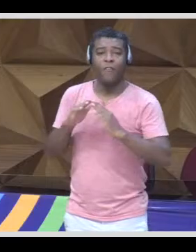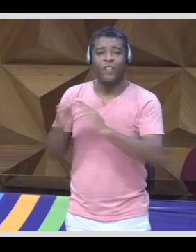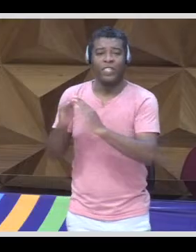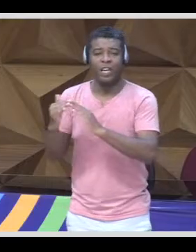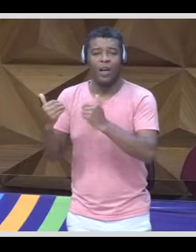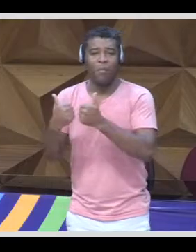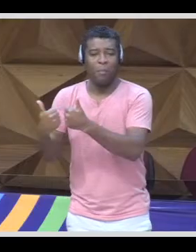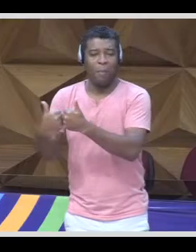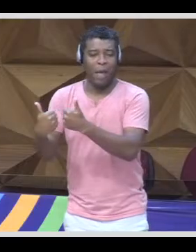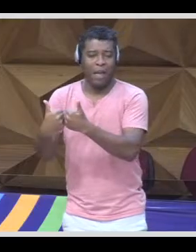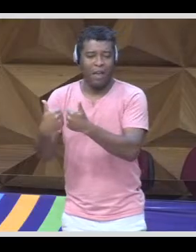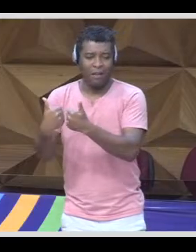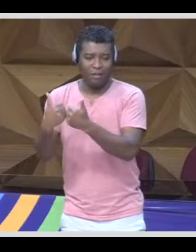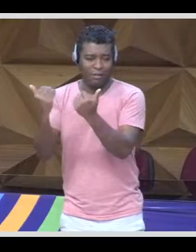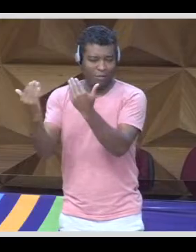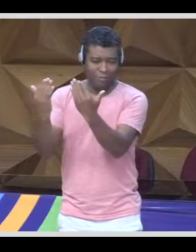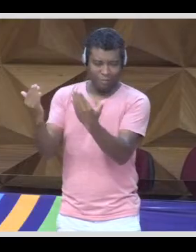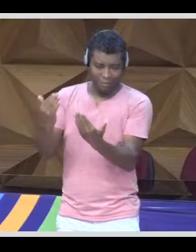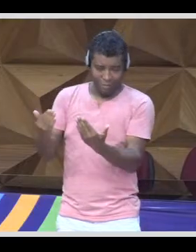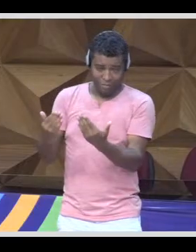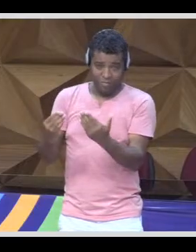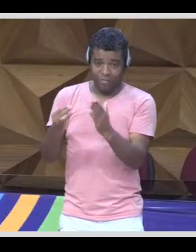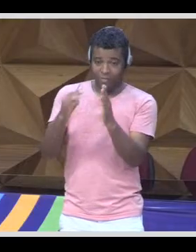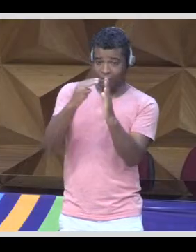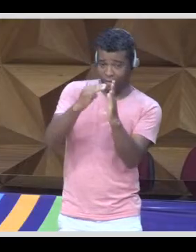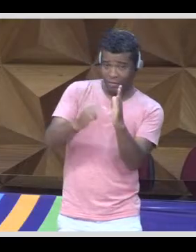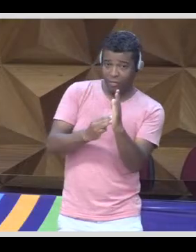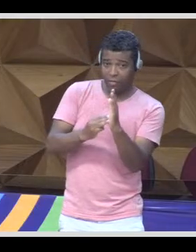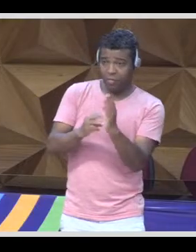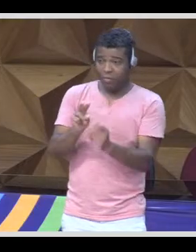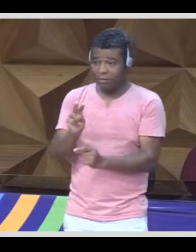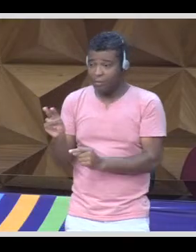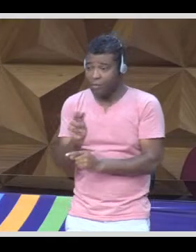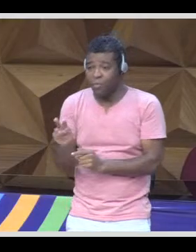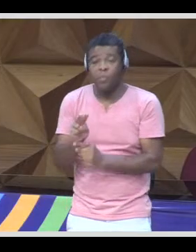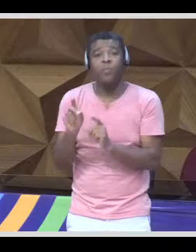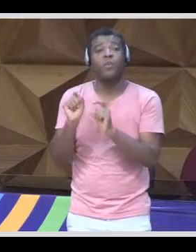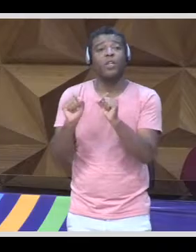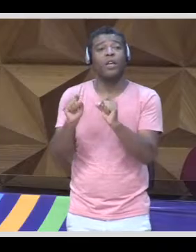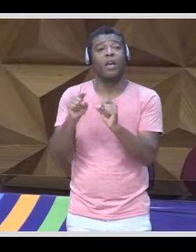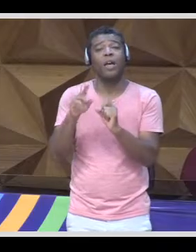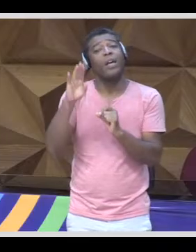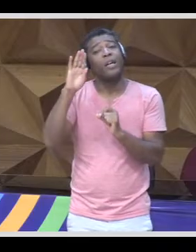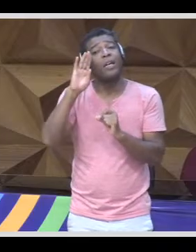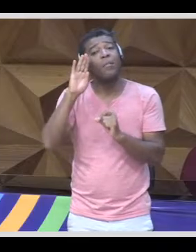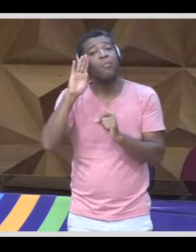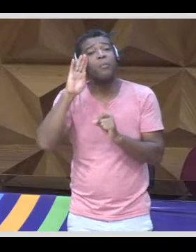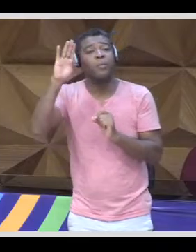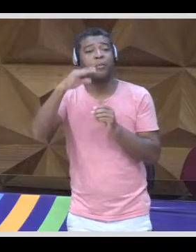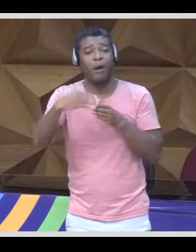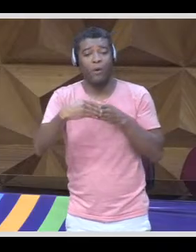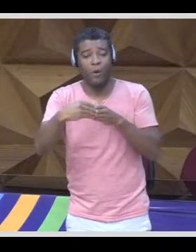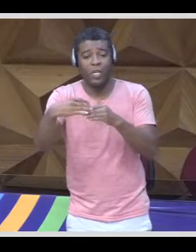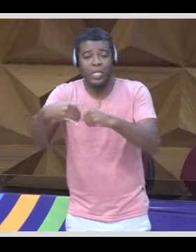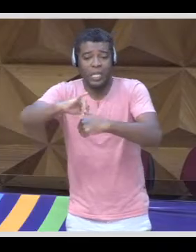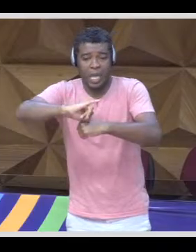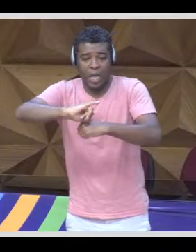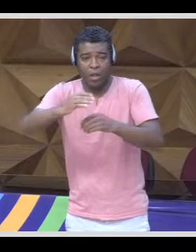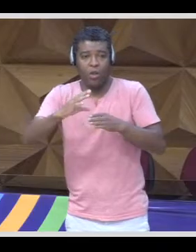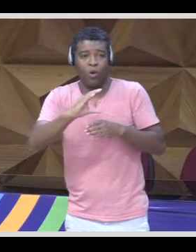coordination, disparate filter plus neighborhood overlap reviews the core of the core. It's like a hierarchical strategy.